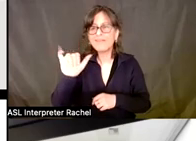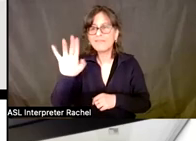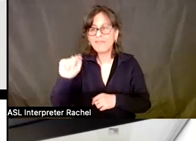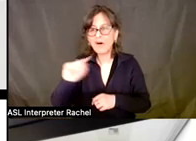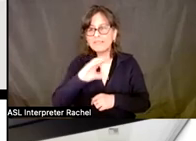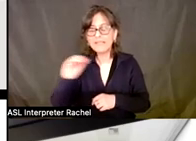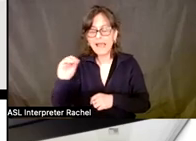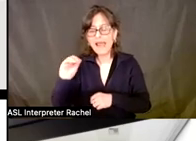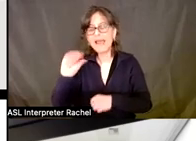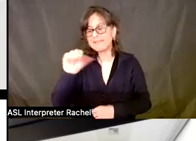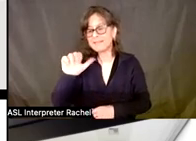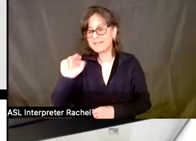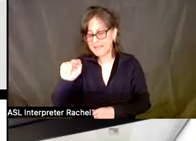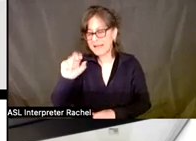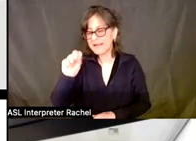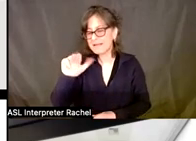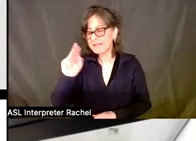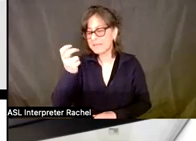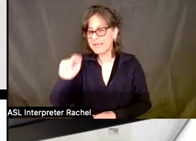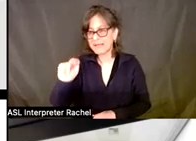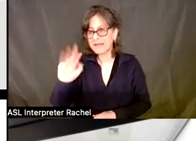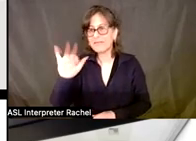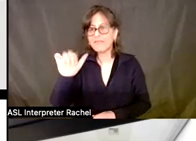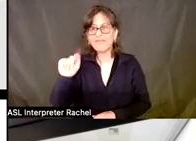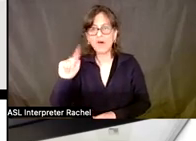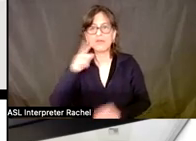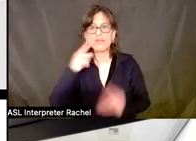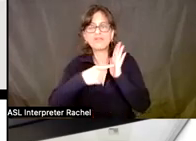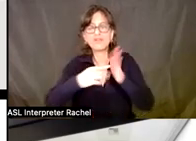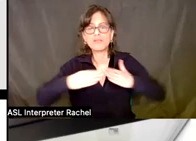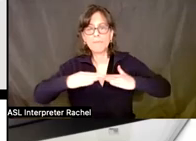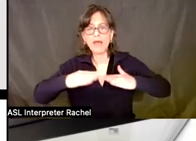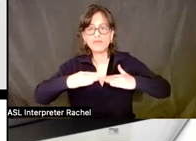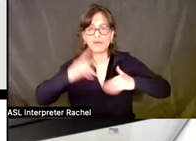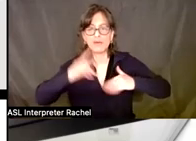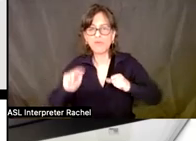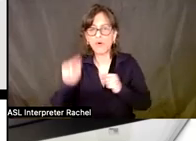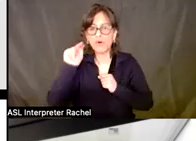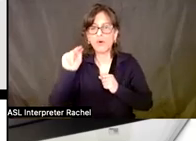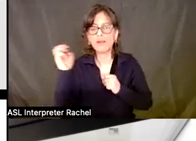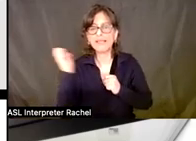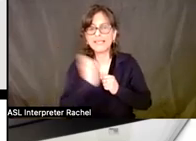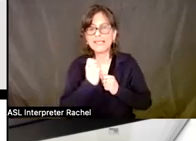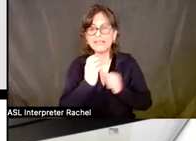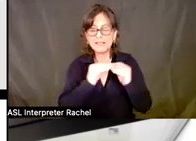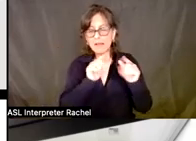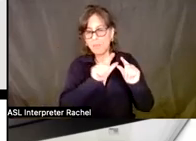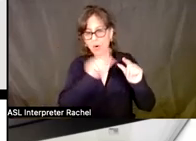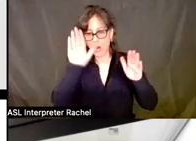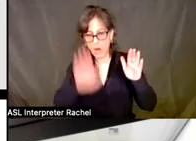the boundary between the mountains to the northeast and the much more low-lying ground to